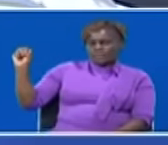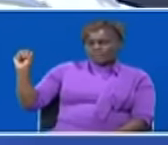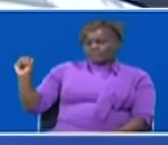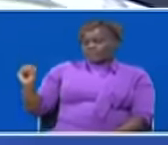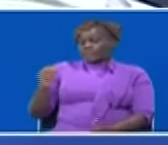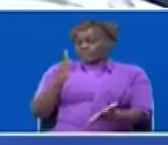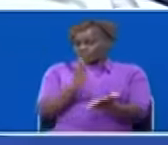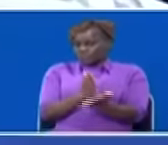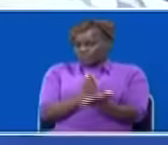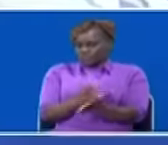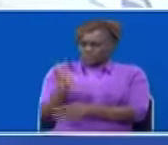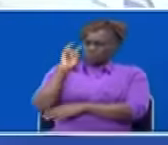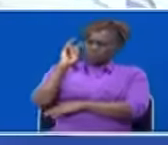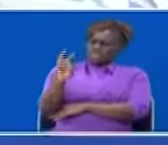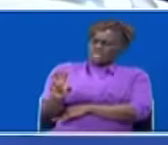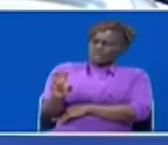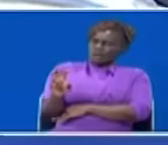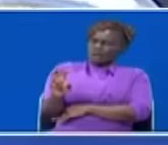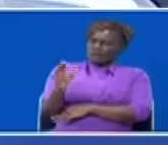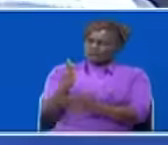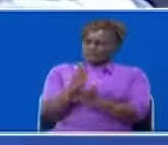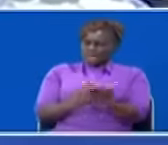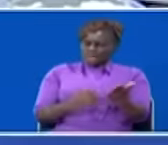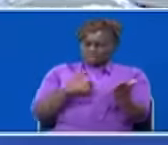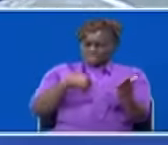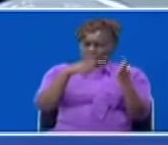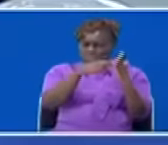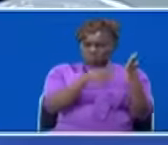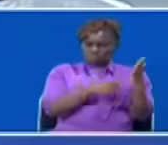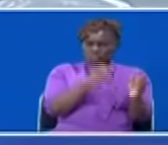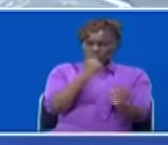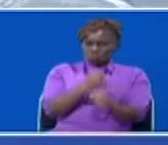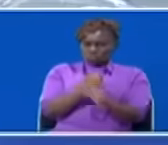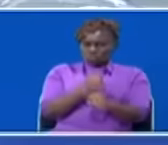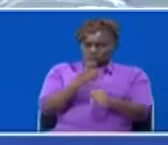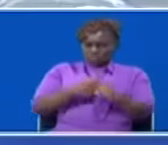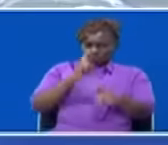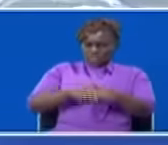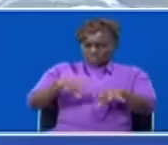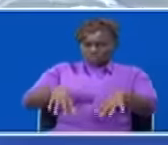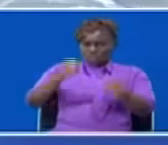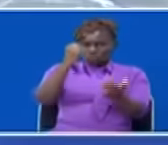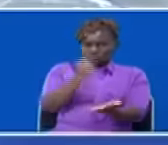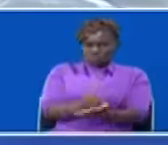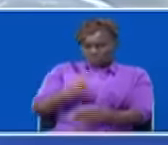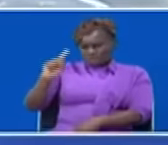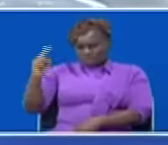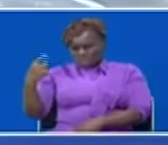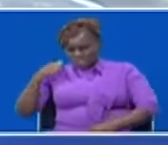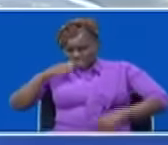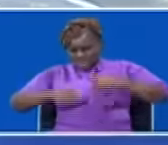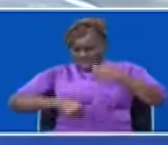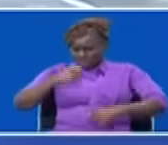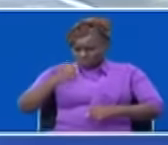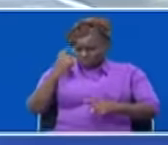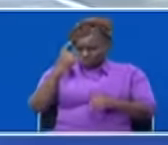way, you look at some of the things I have done since I became Secretary General. My first act